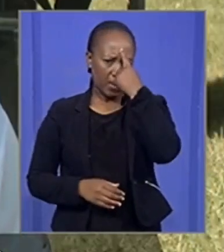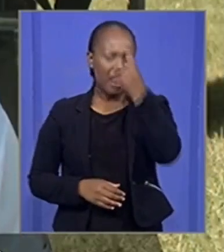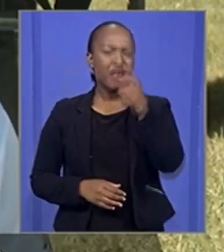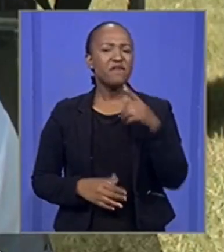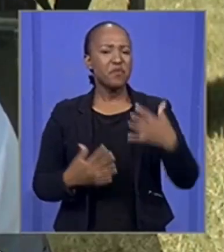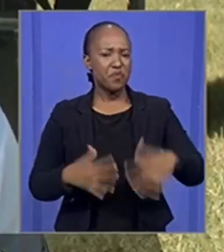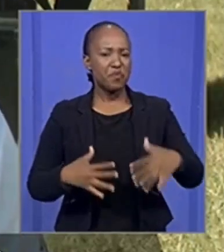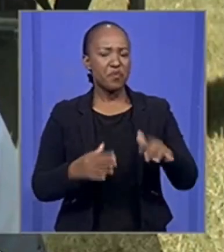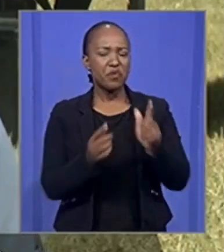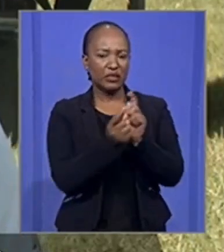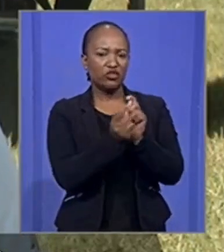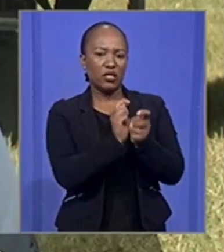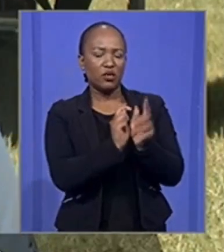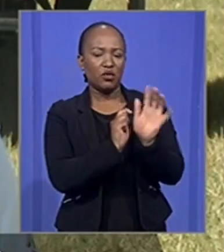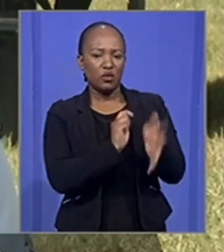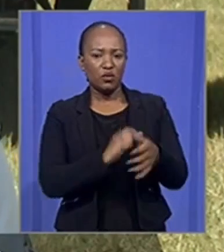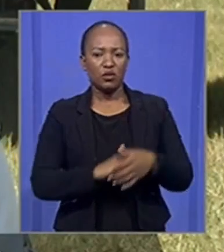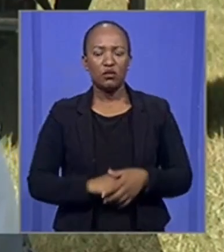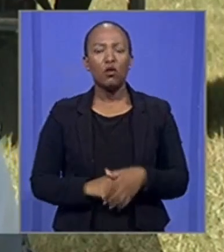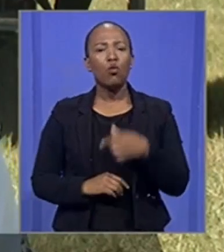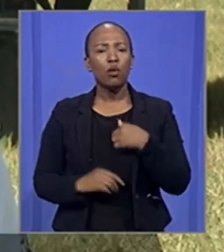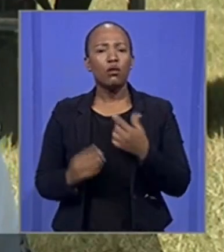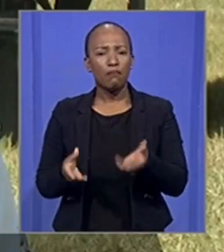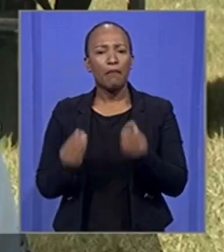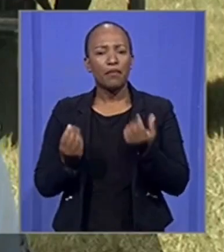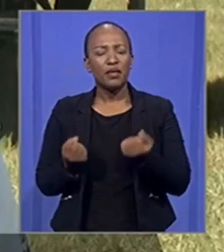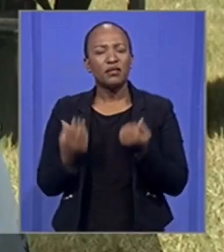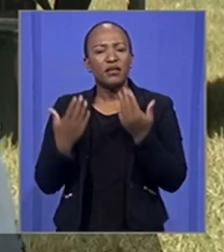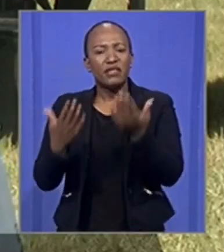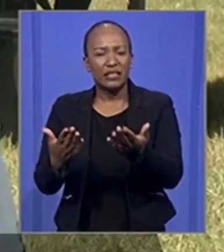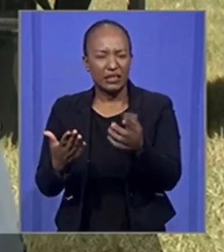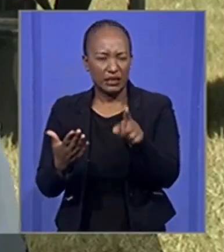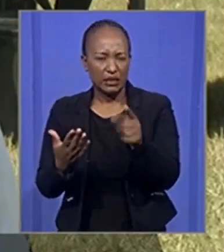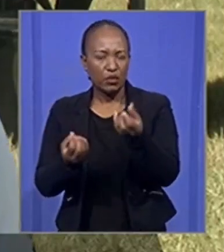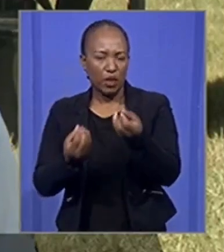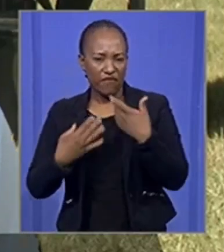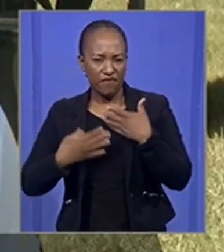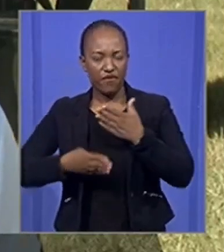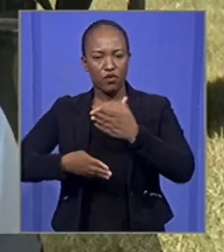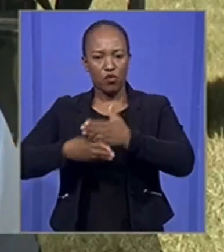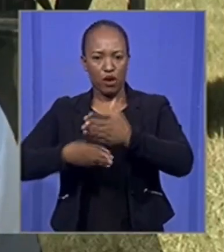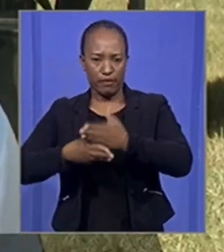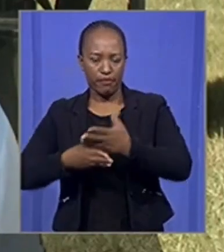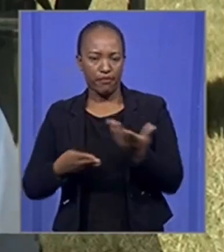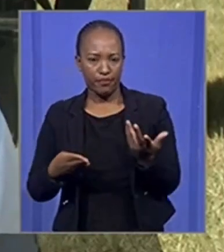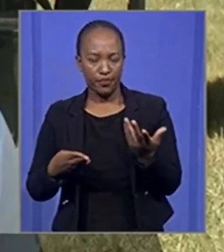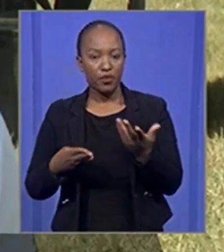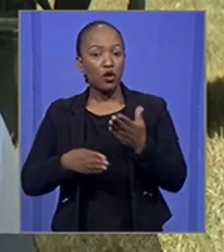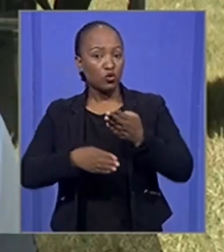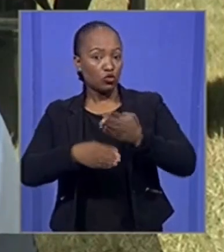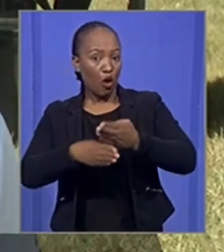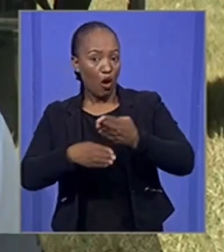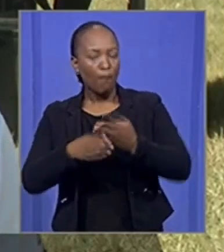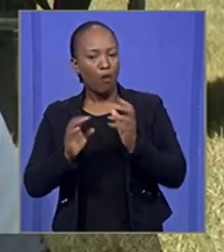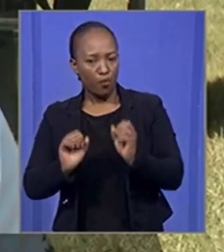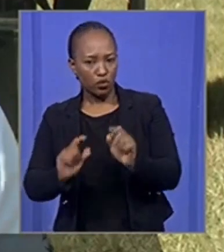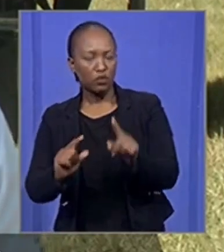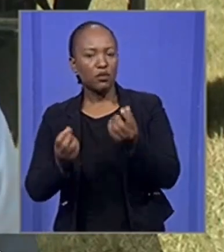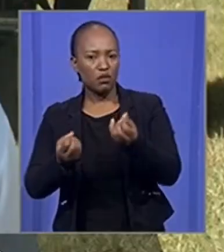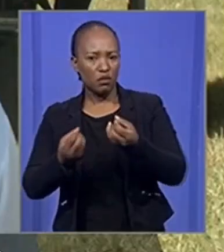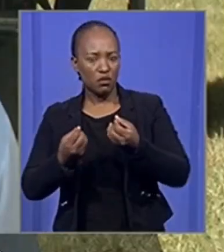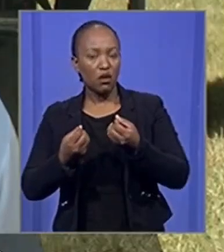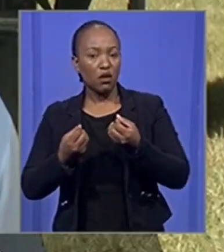get services like jobs. They are going to deliver jobs and jobs opportunities, and we are going